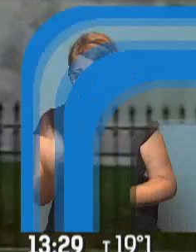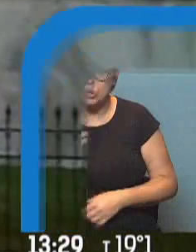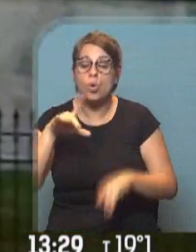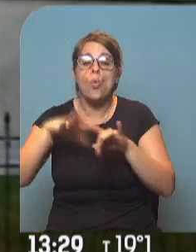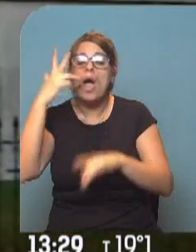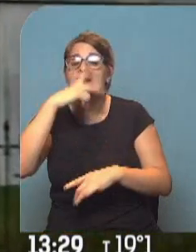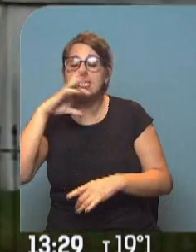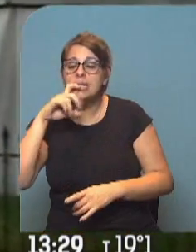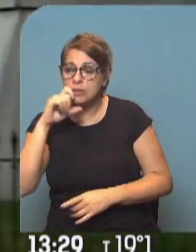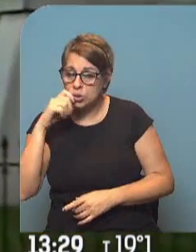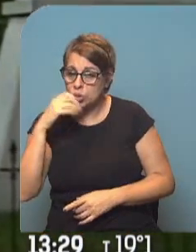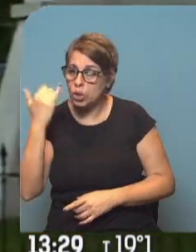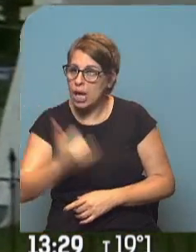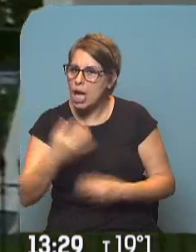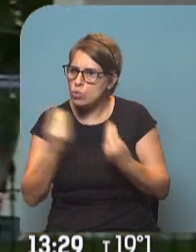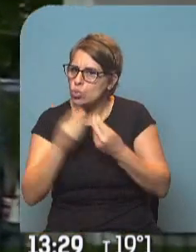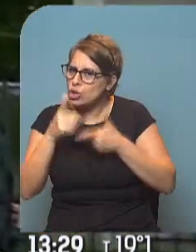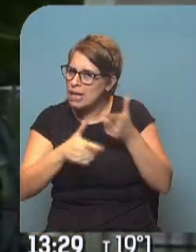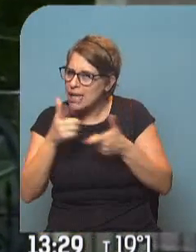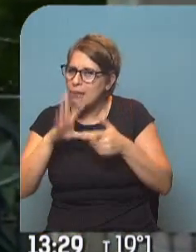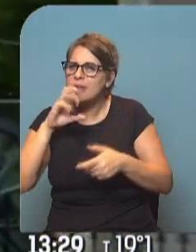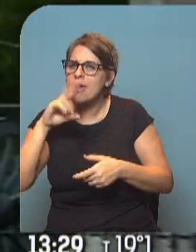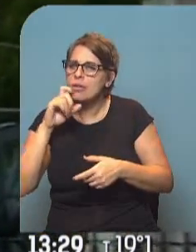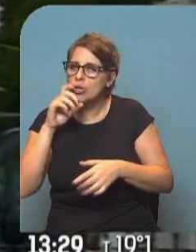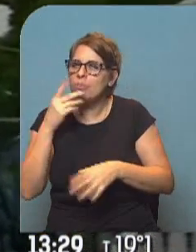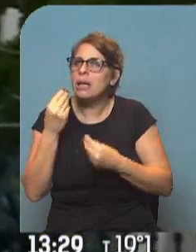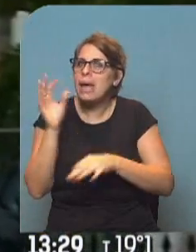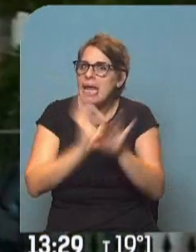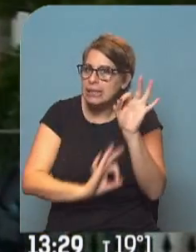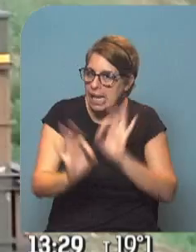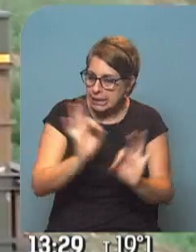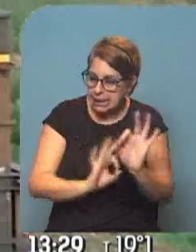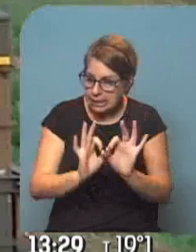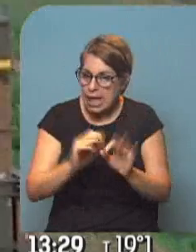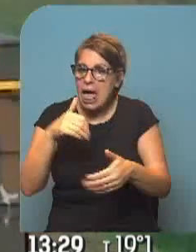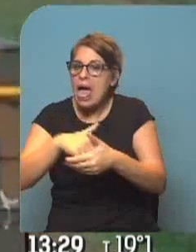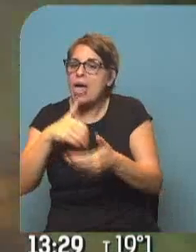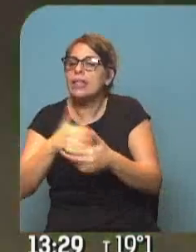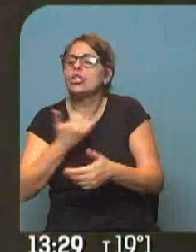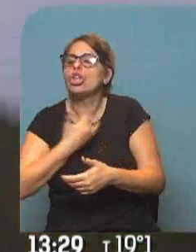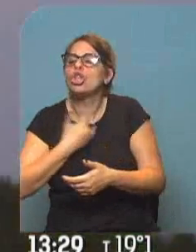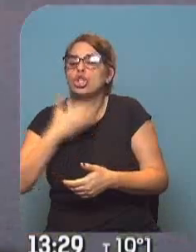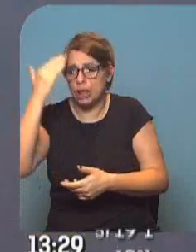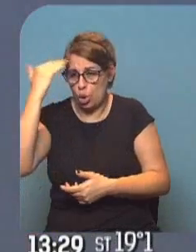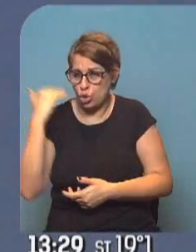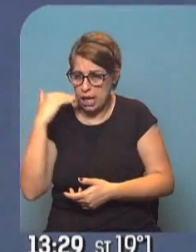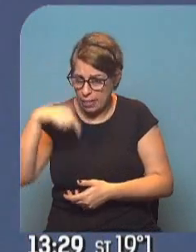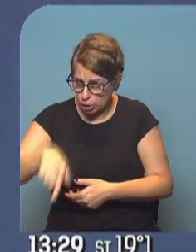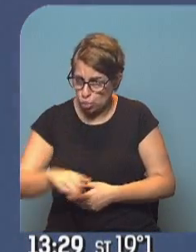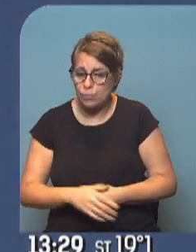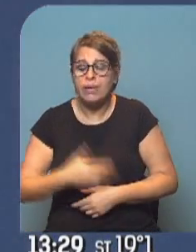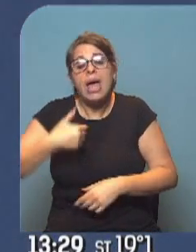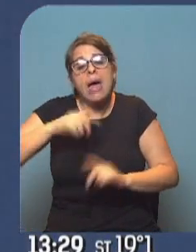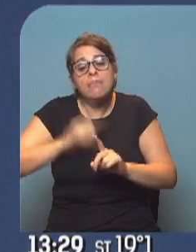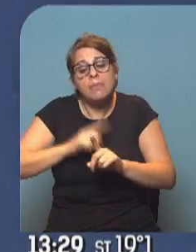Washington mantuvo un gran arsenal de armas atómicas tácticas y estratégicas dentro de Corea del Sur. A partir de